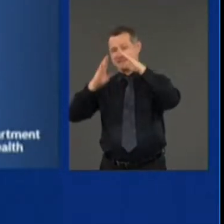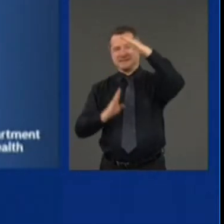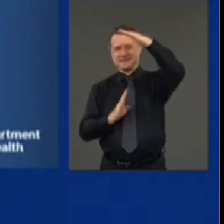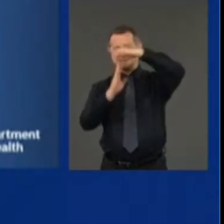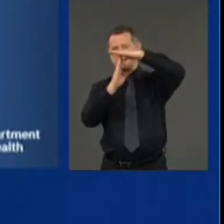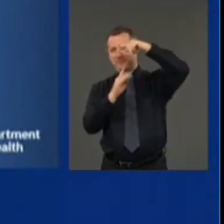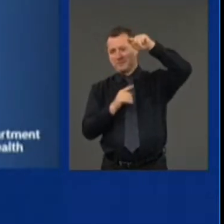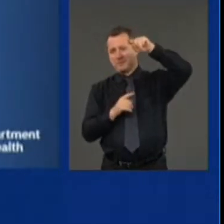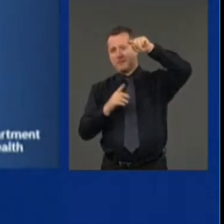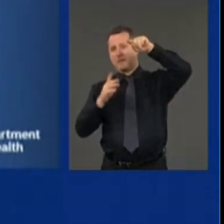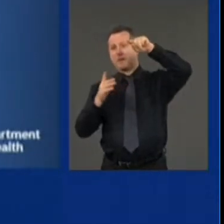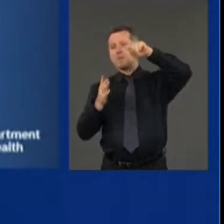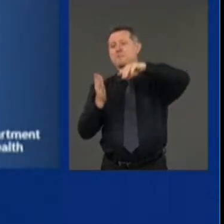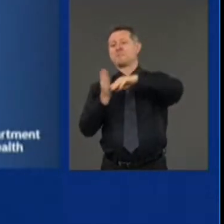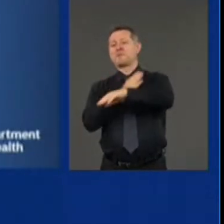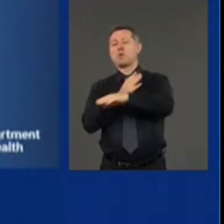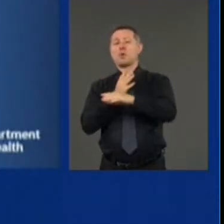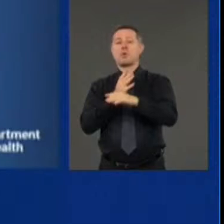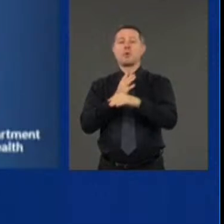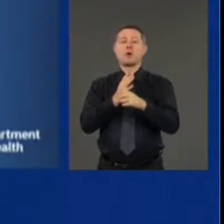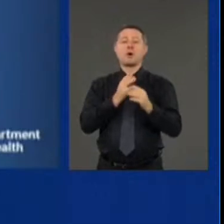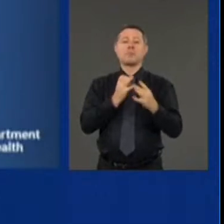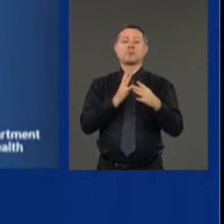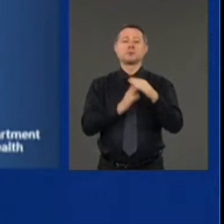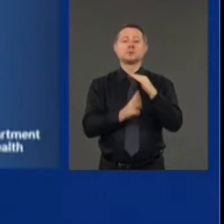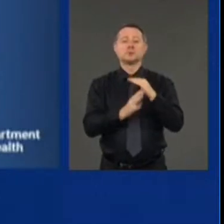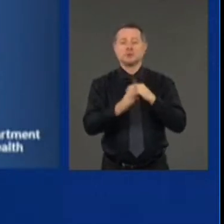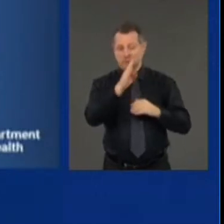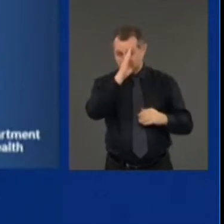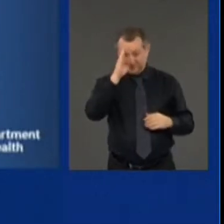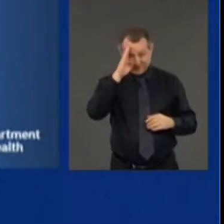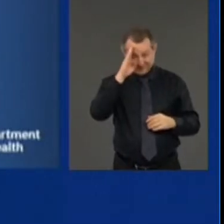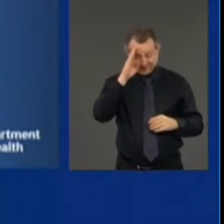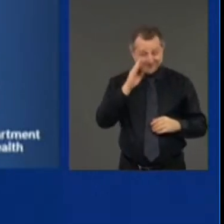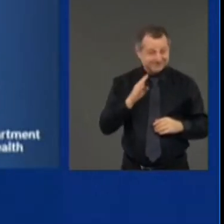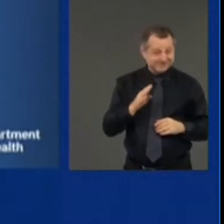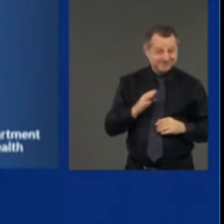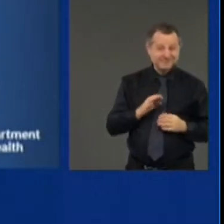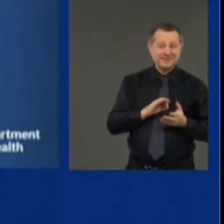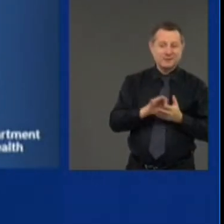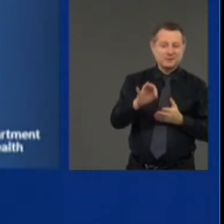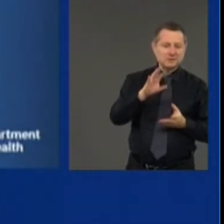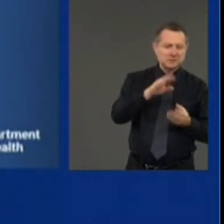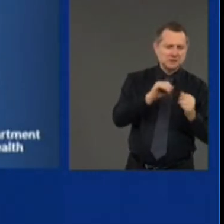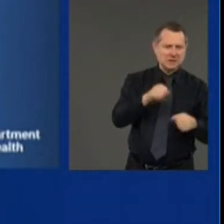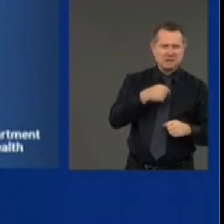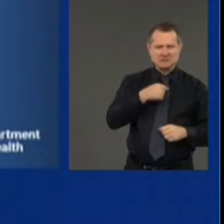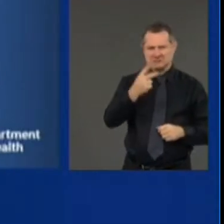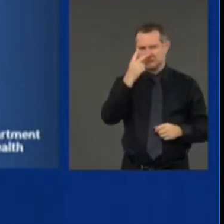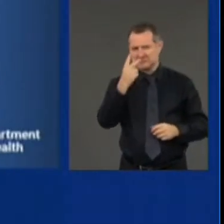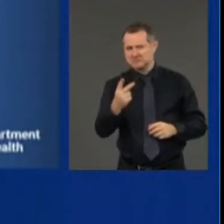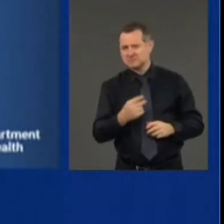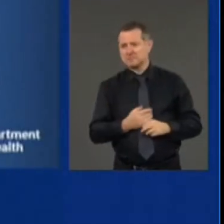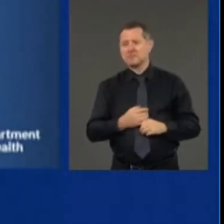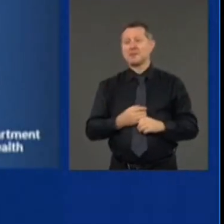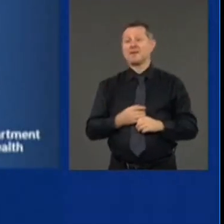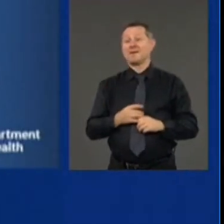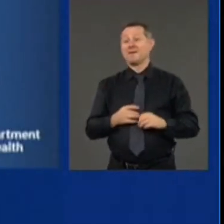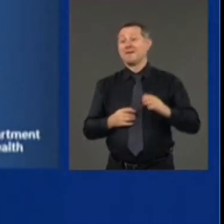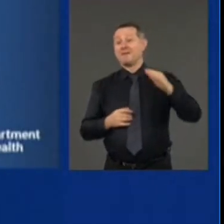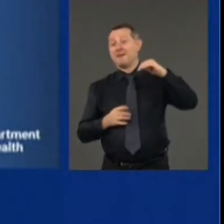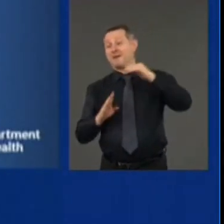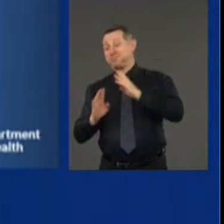the peak in admissions. In fact, when you look at the curve, you will see, as the admissions of residents was